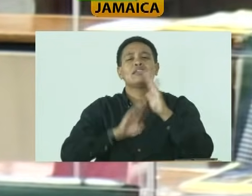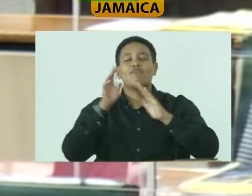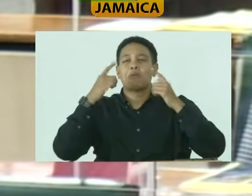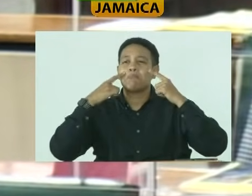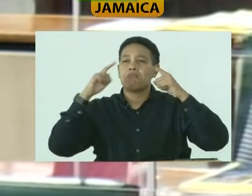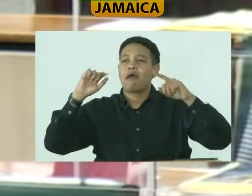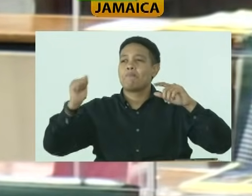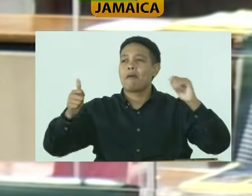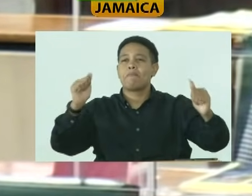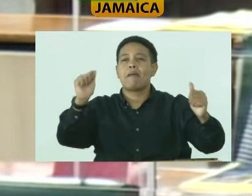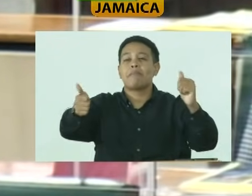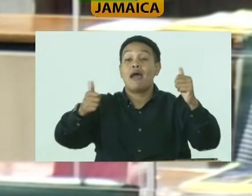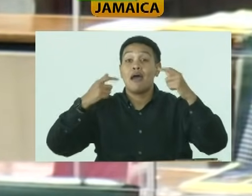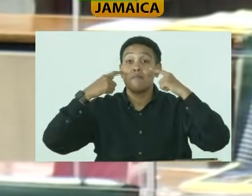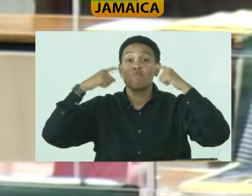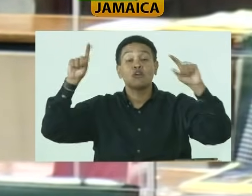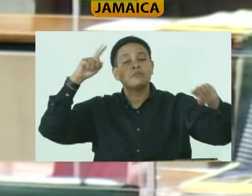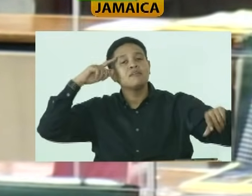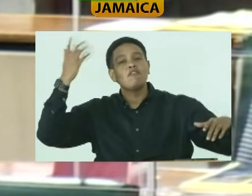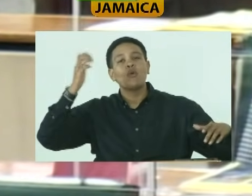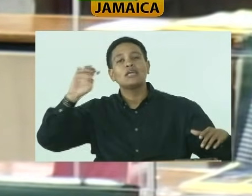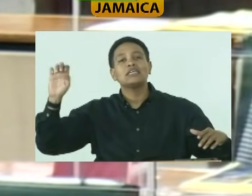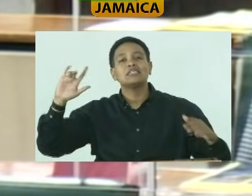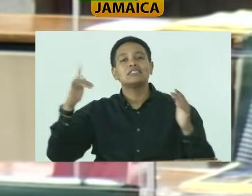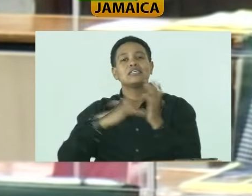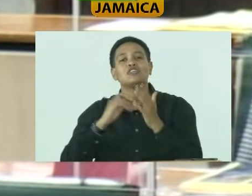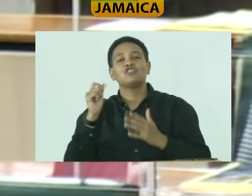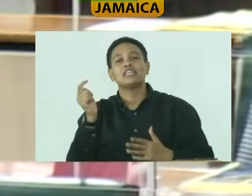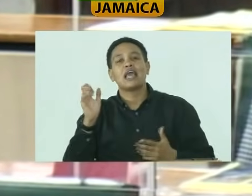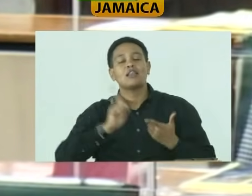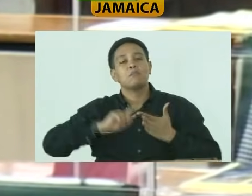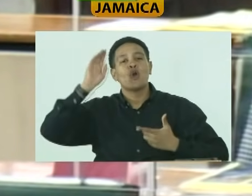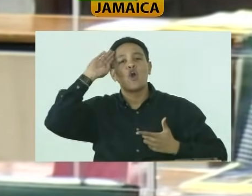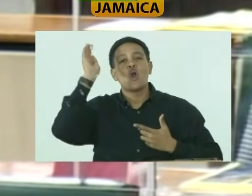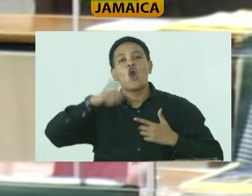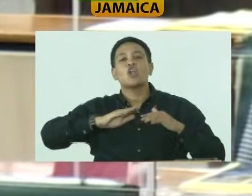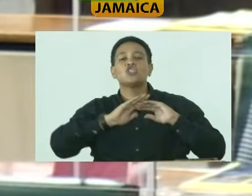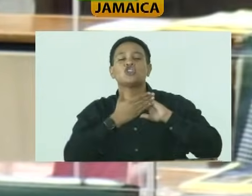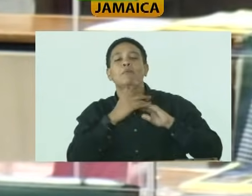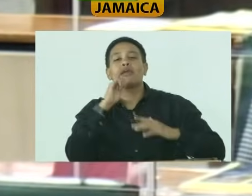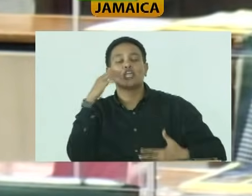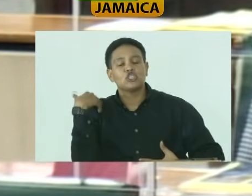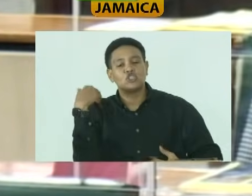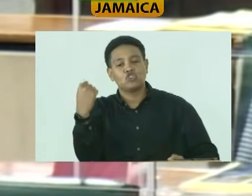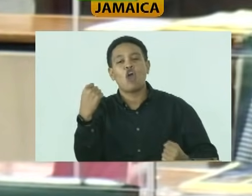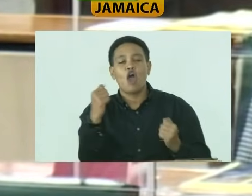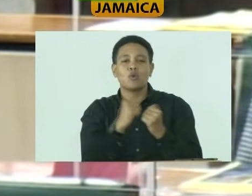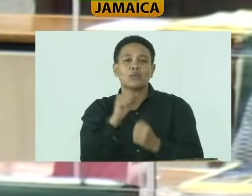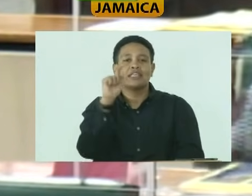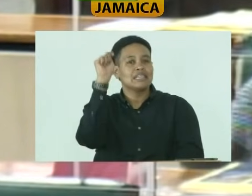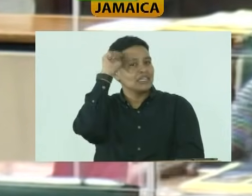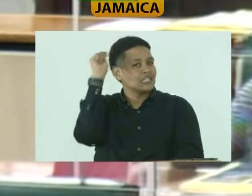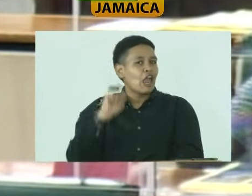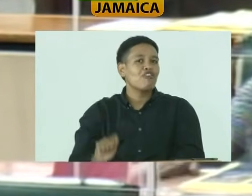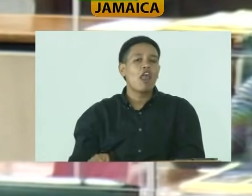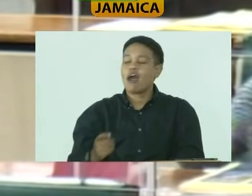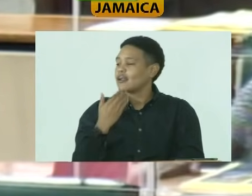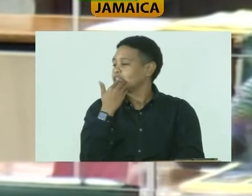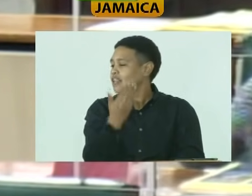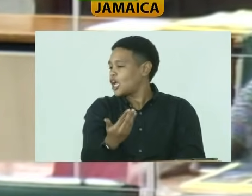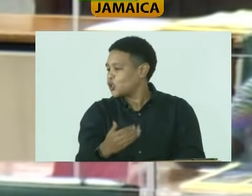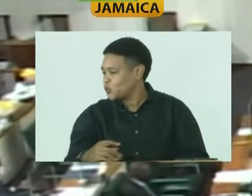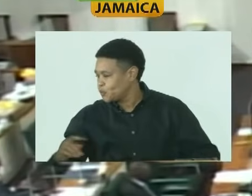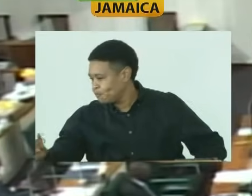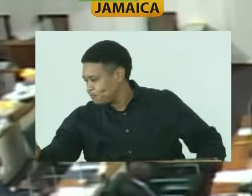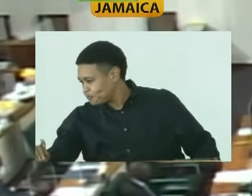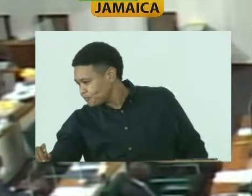and prosperity for East Central St. Catherine and all Jamaica, strong with Terrelonge. I thank you.